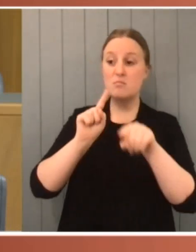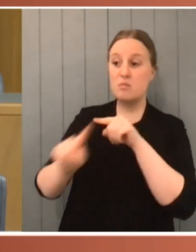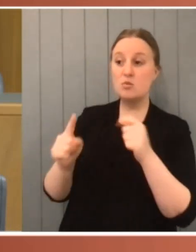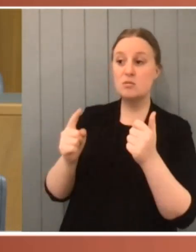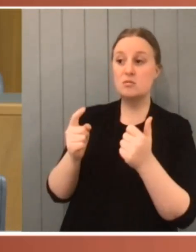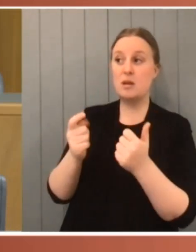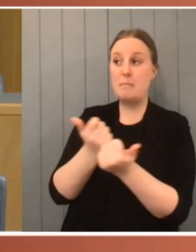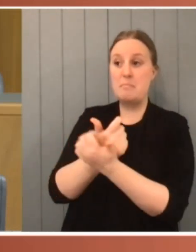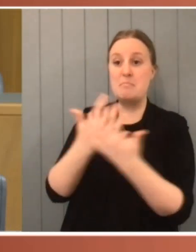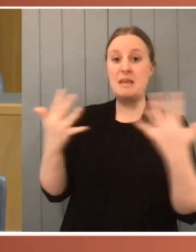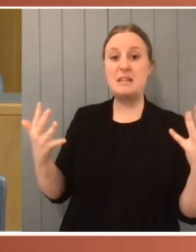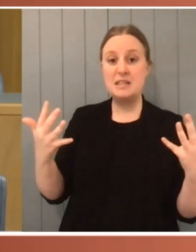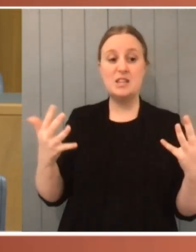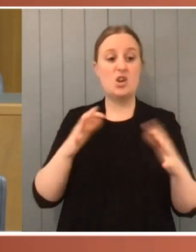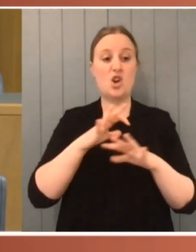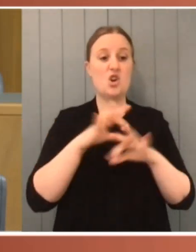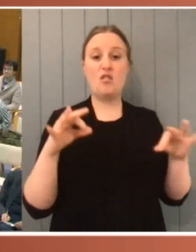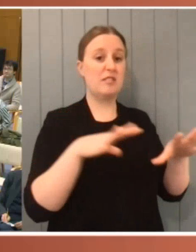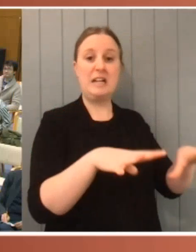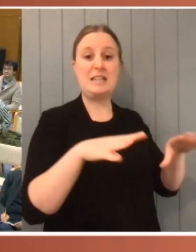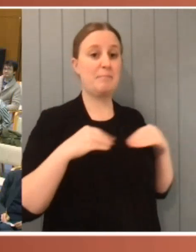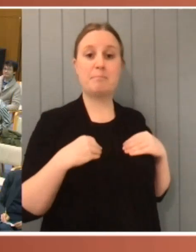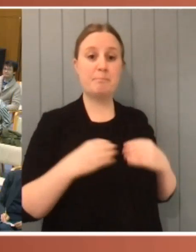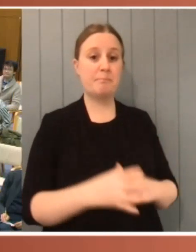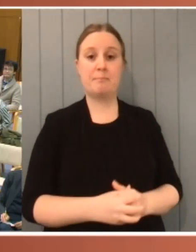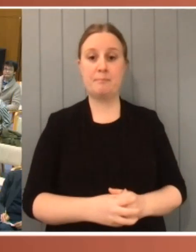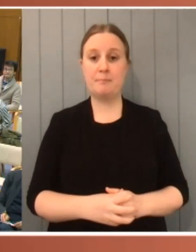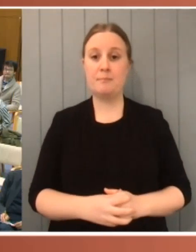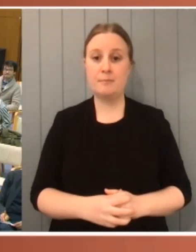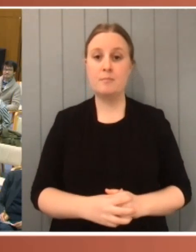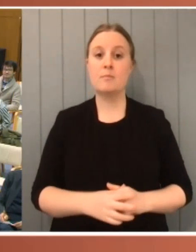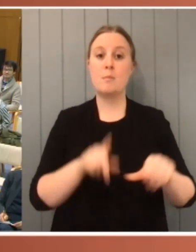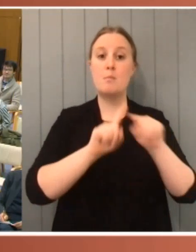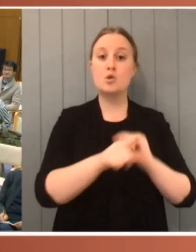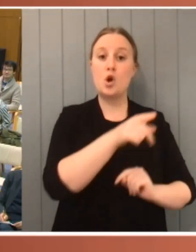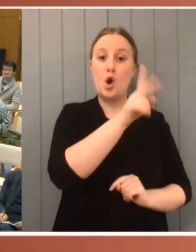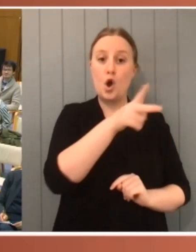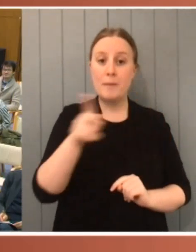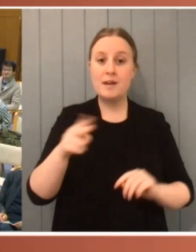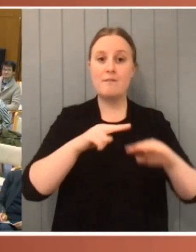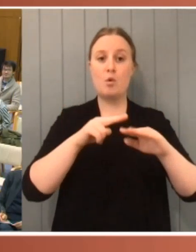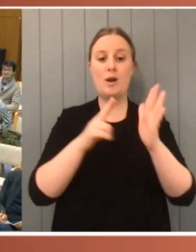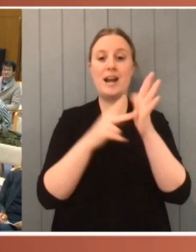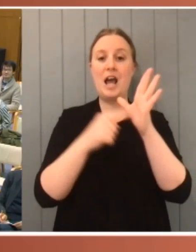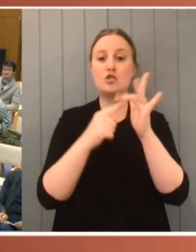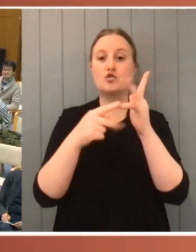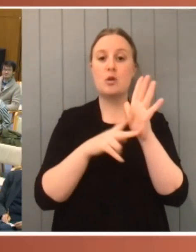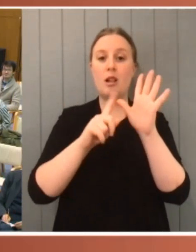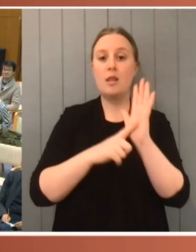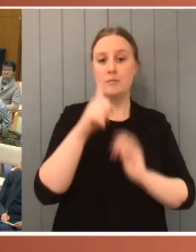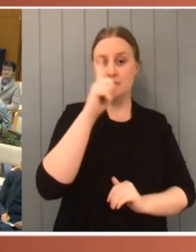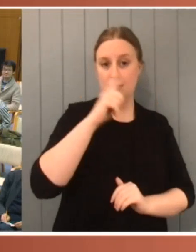in the party and among its leaders. It was more common for Nationals to believe that voluntary voting